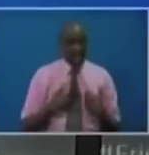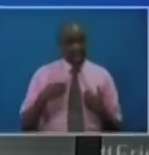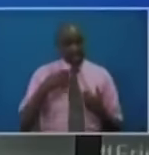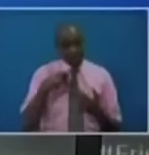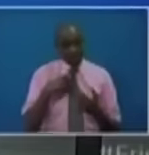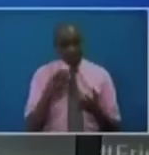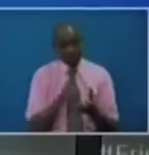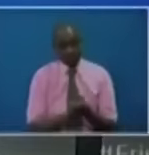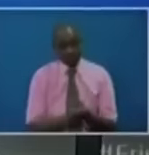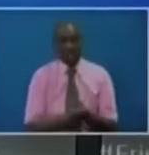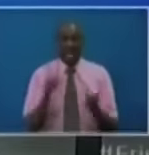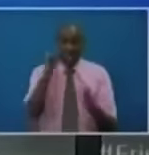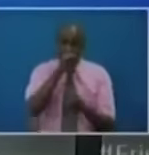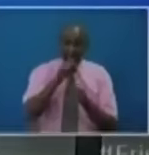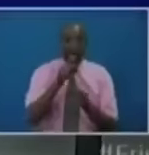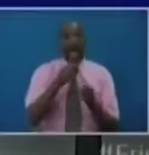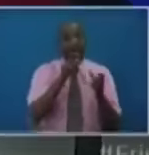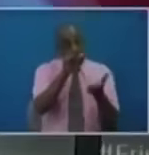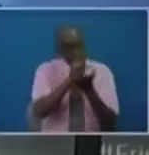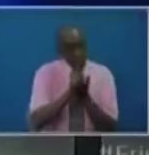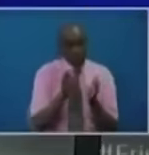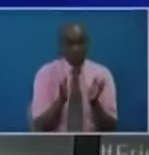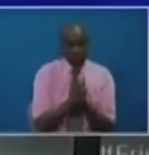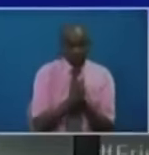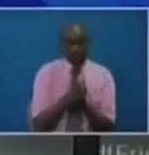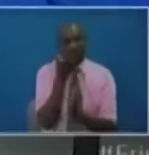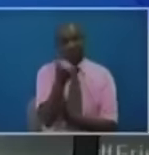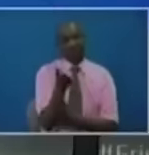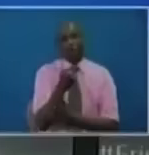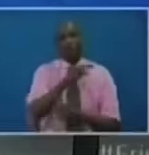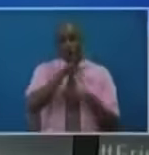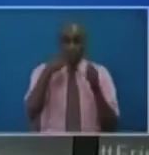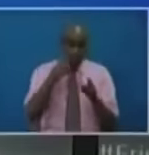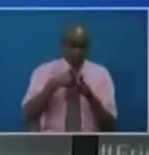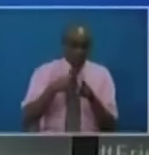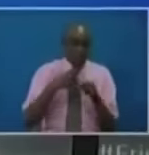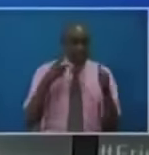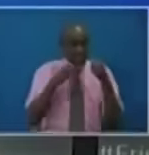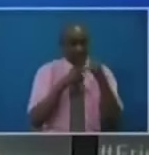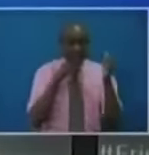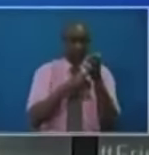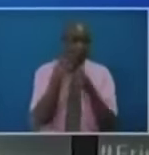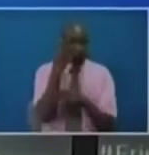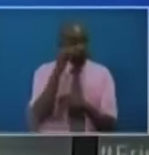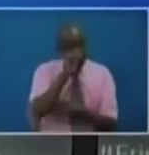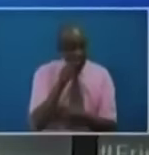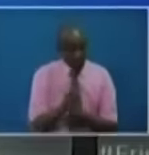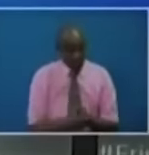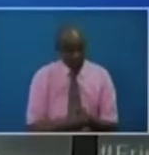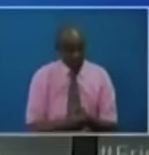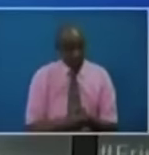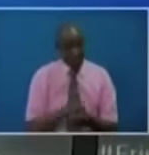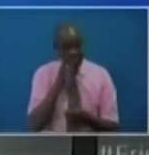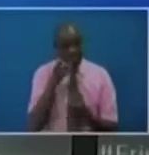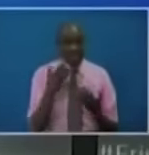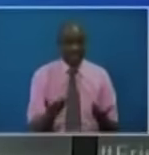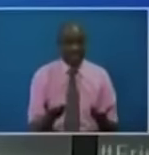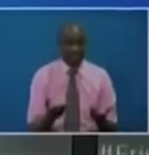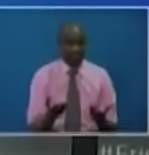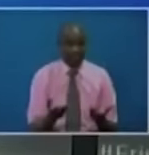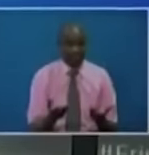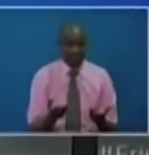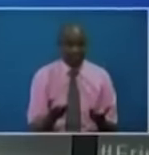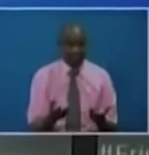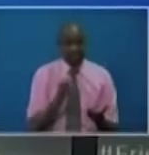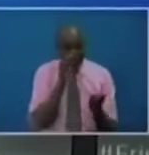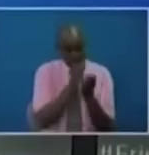mortgages and car loans to MCAs. And it's totaling to about 7.4 million shillings that actually was